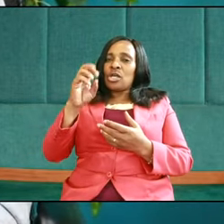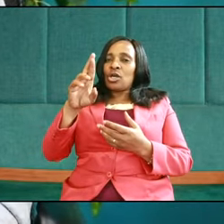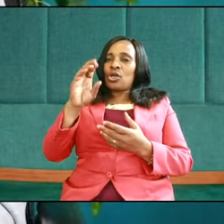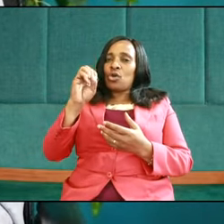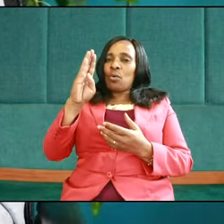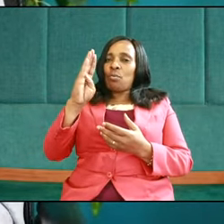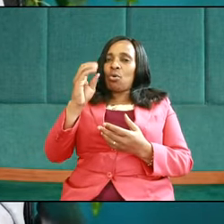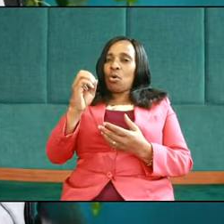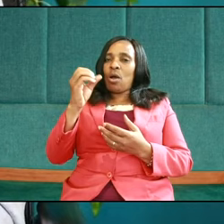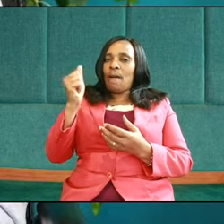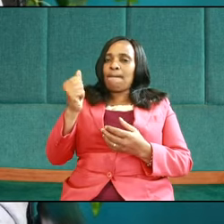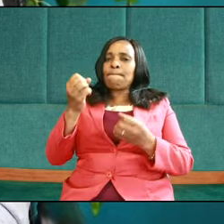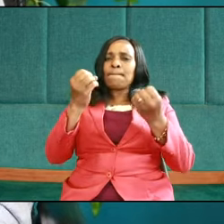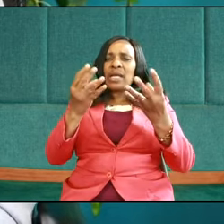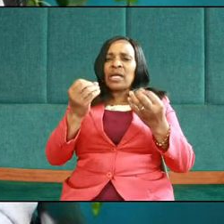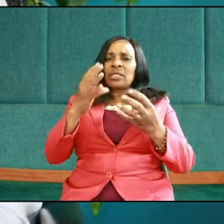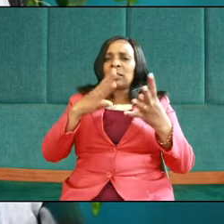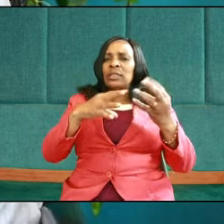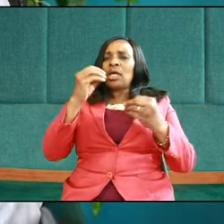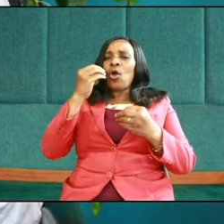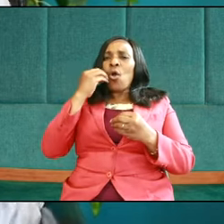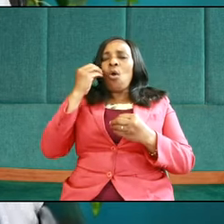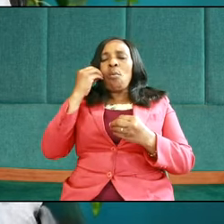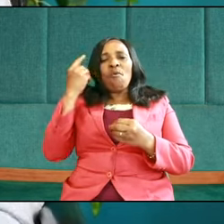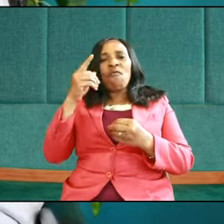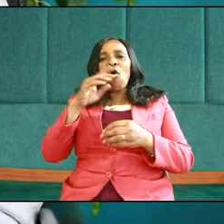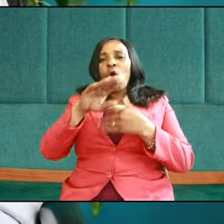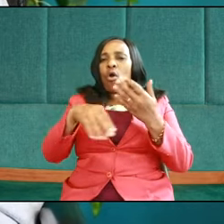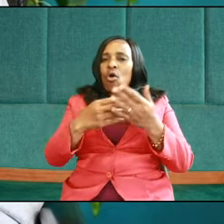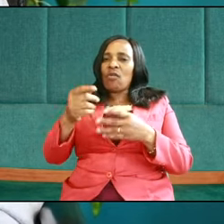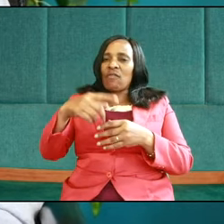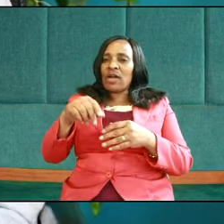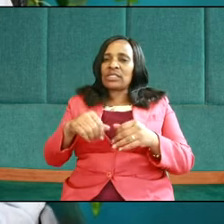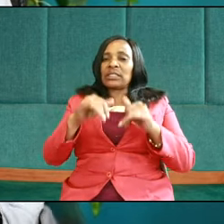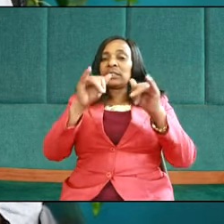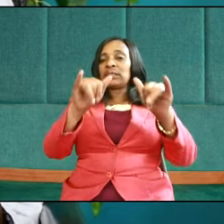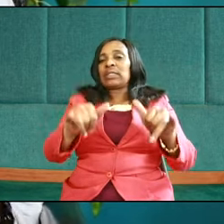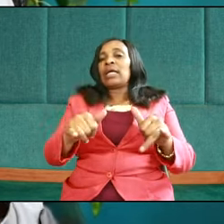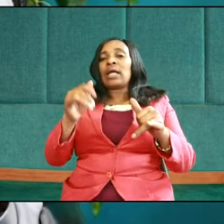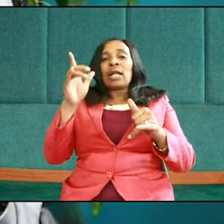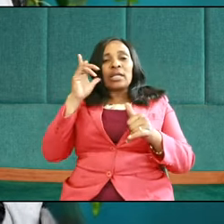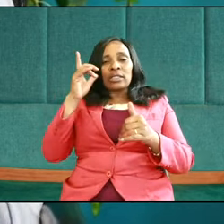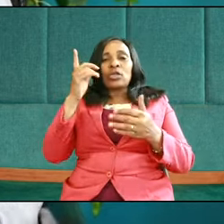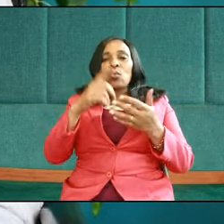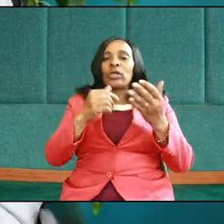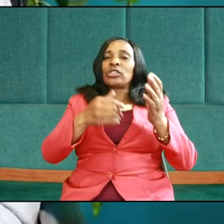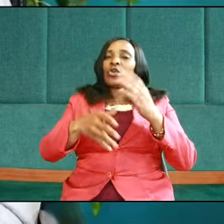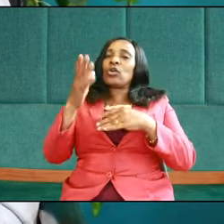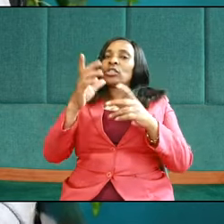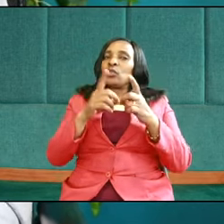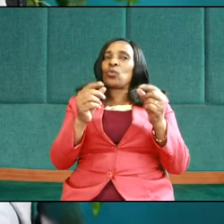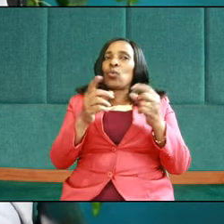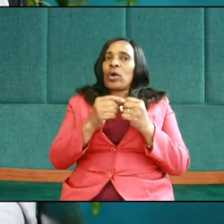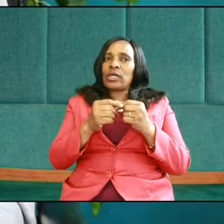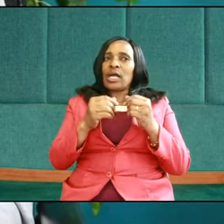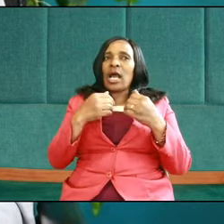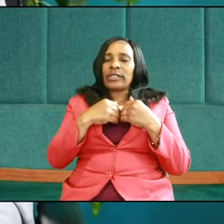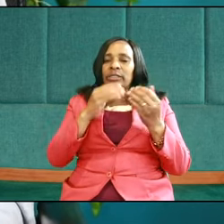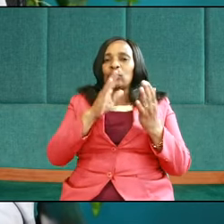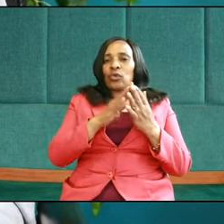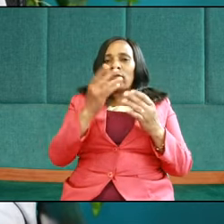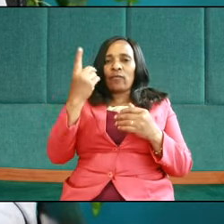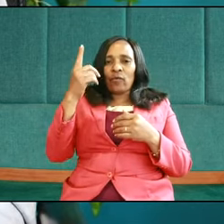many take-homes for all of us. So please stay tuned and listen to what God's word has in store for